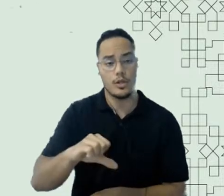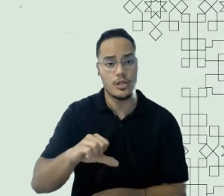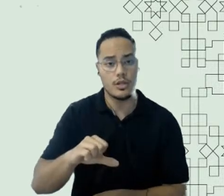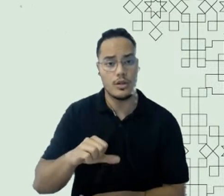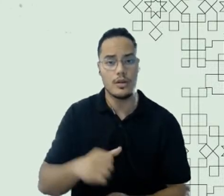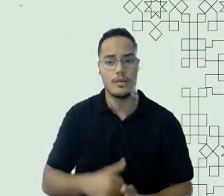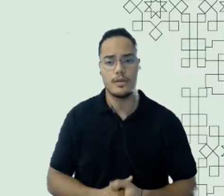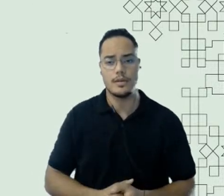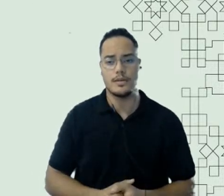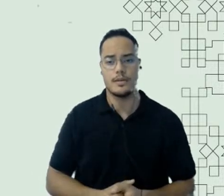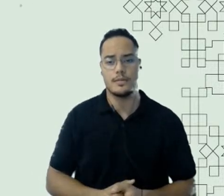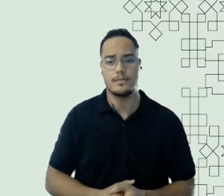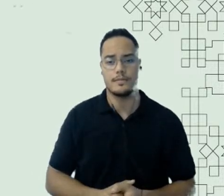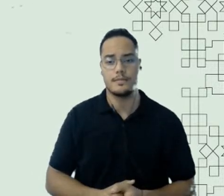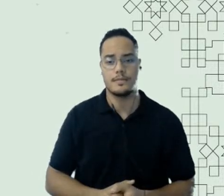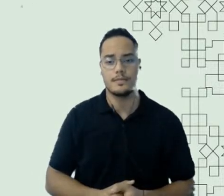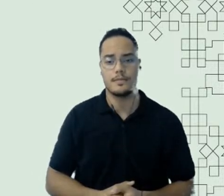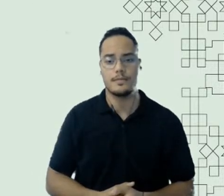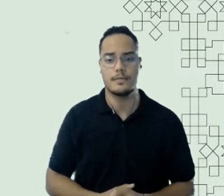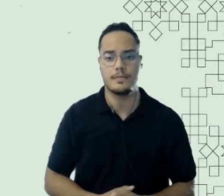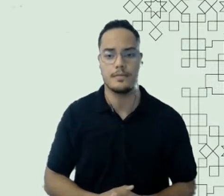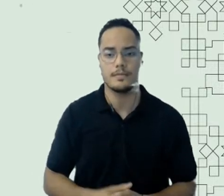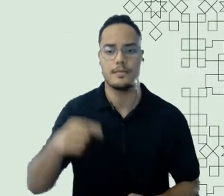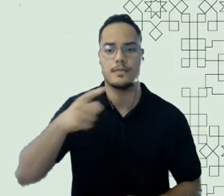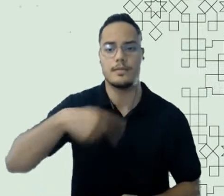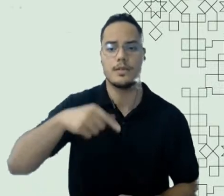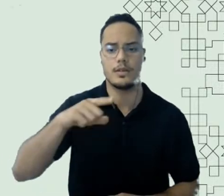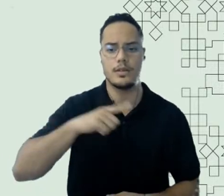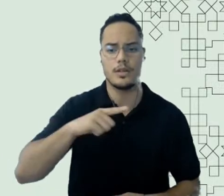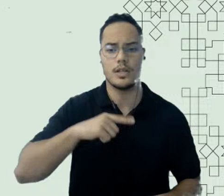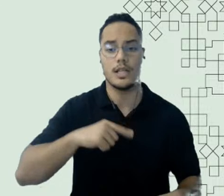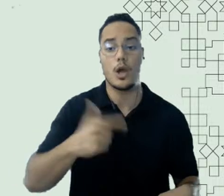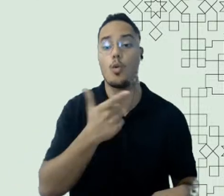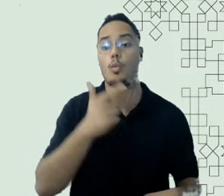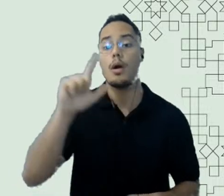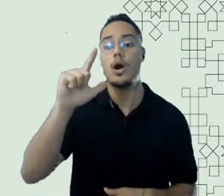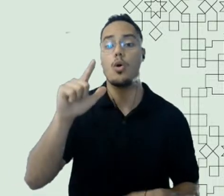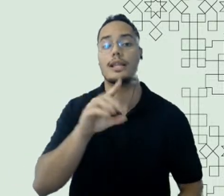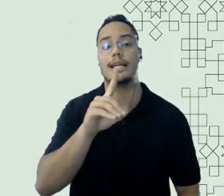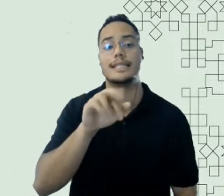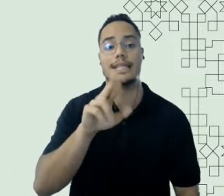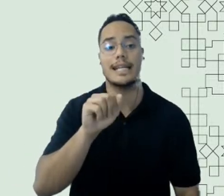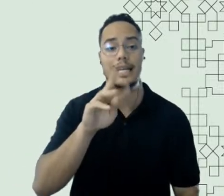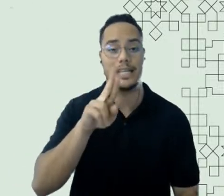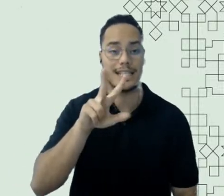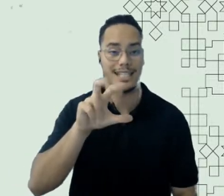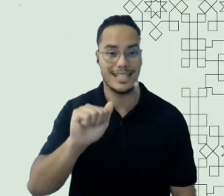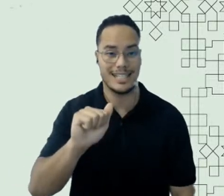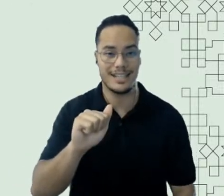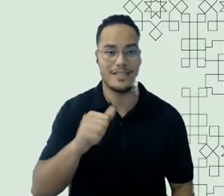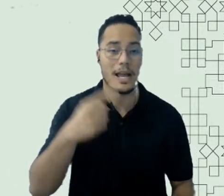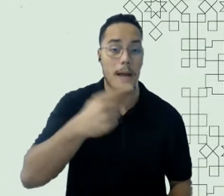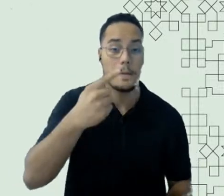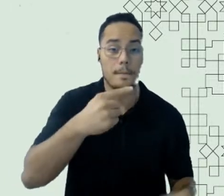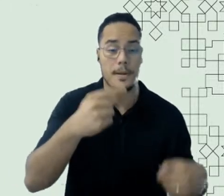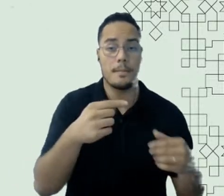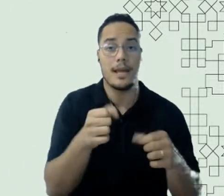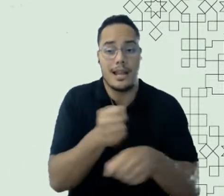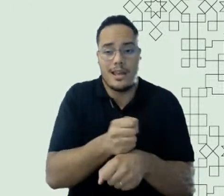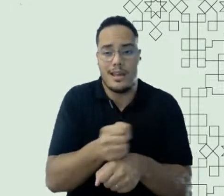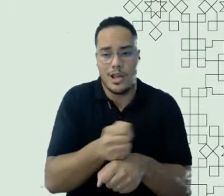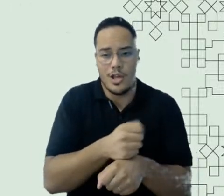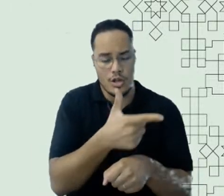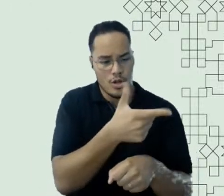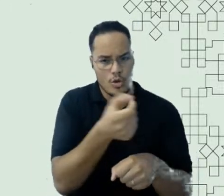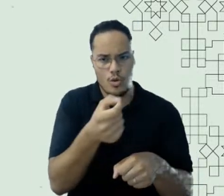2019 directive. So just to show you how we have evolved from the 2001 directive